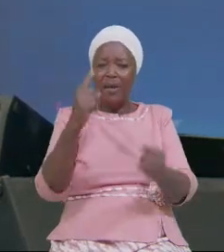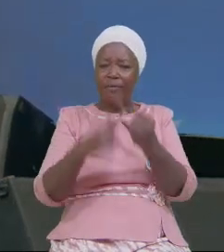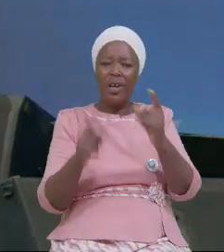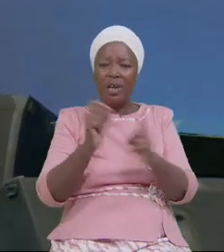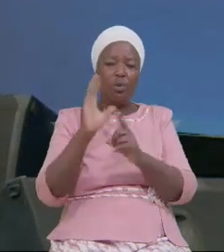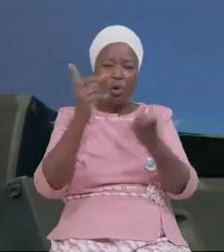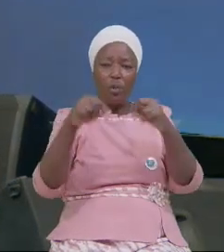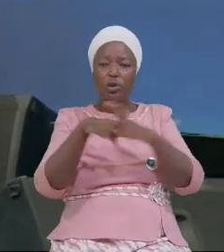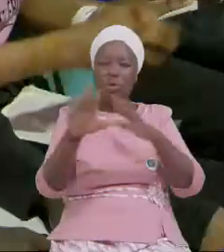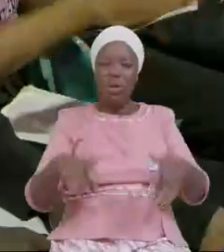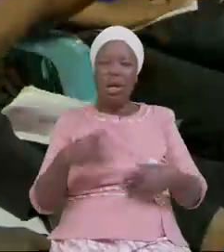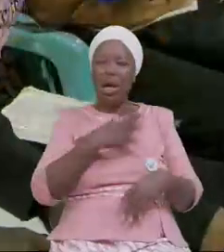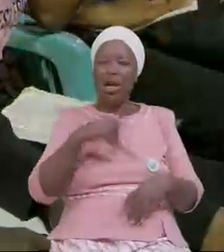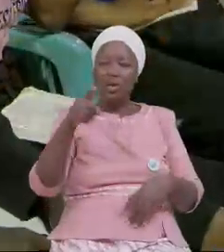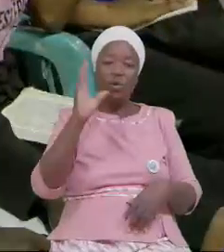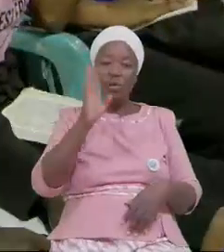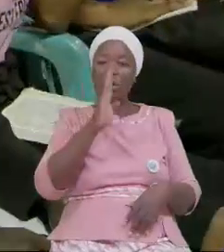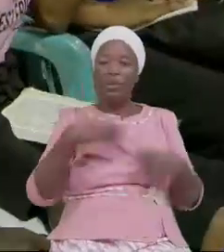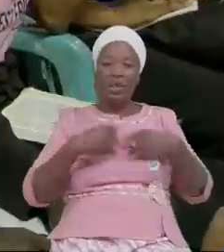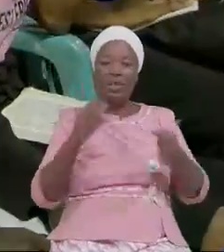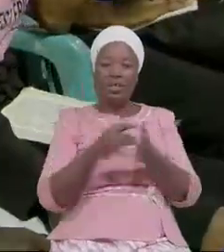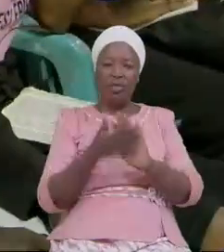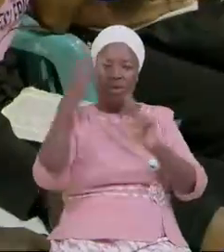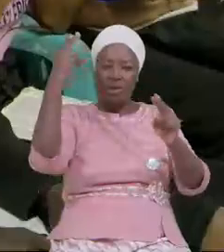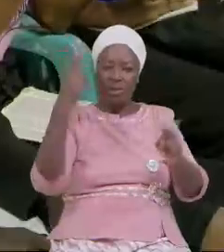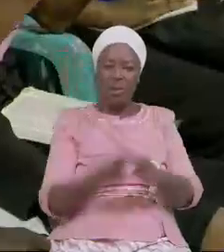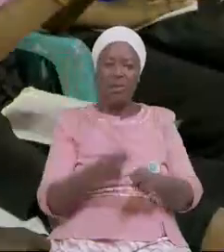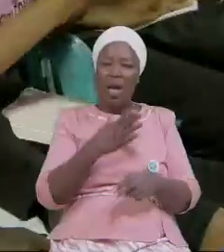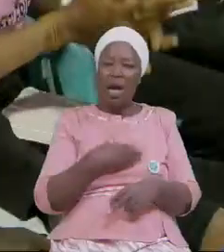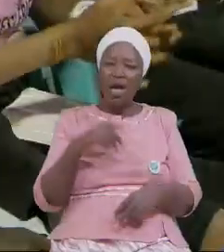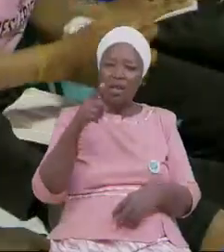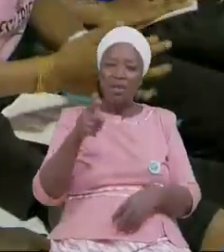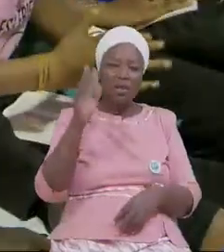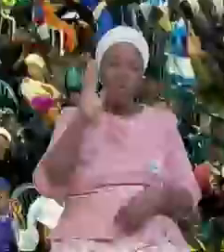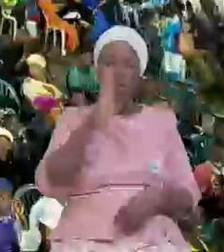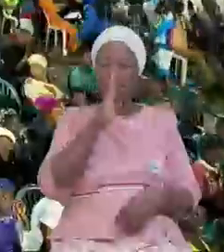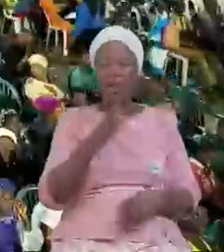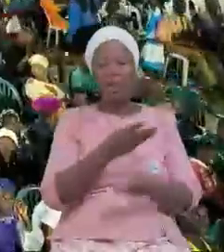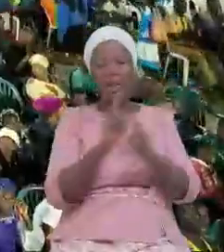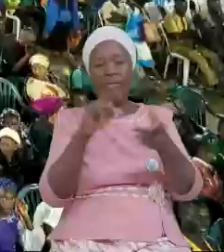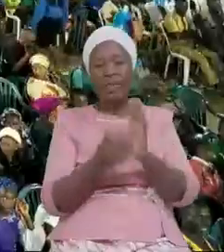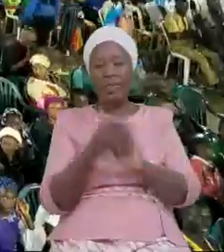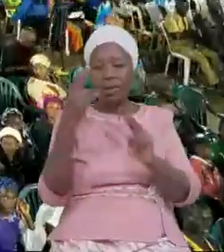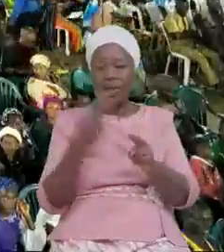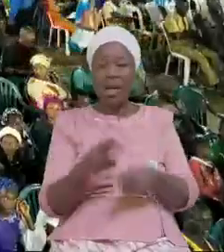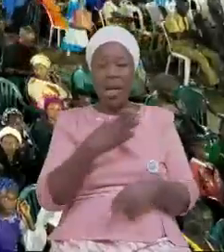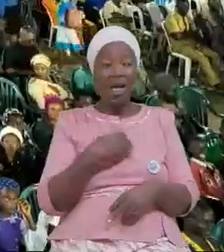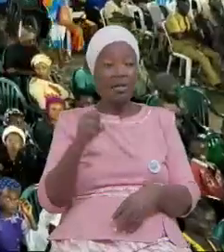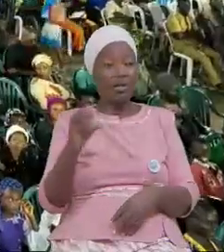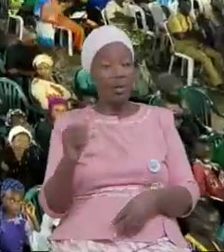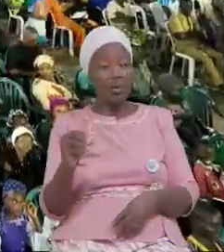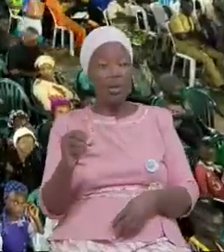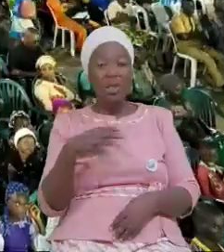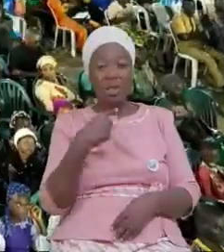will be healed. And you will be delivered. And so it said,